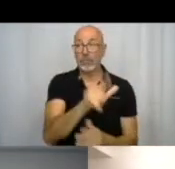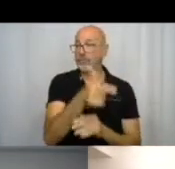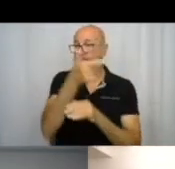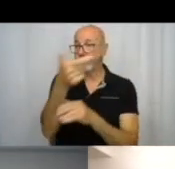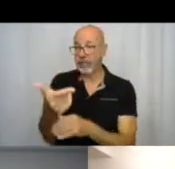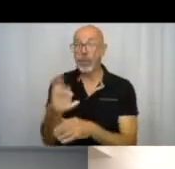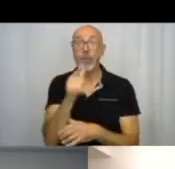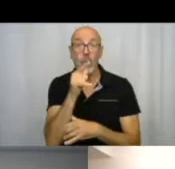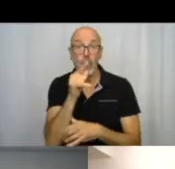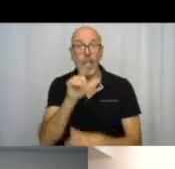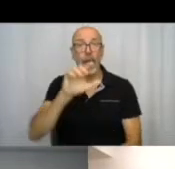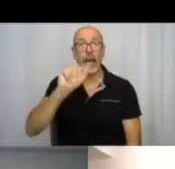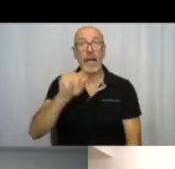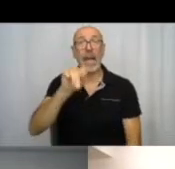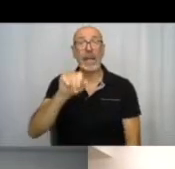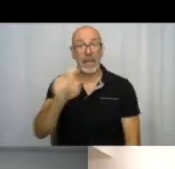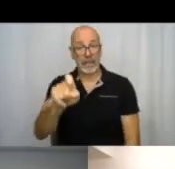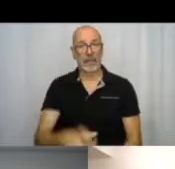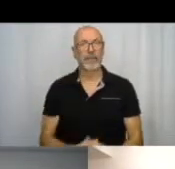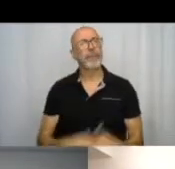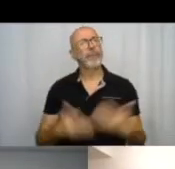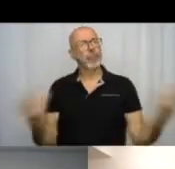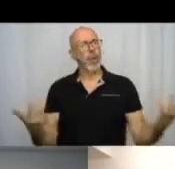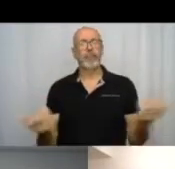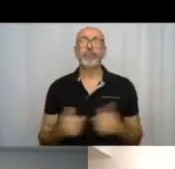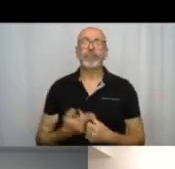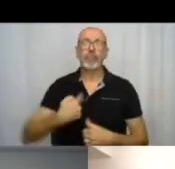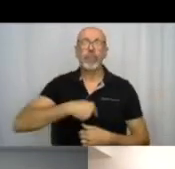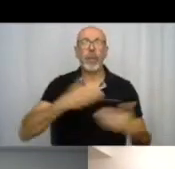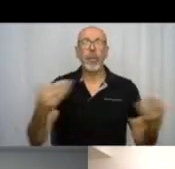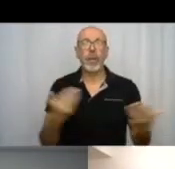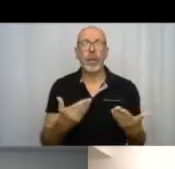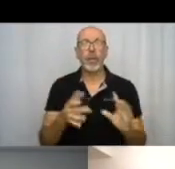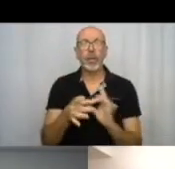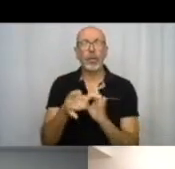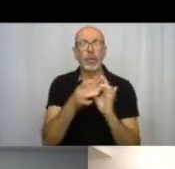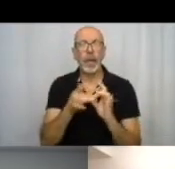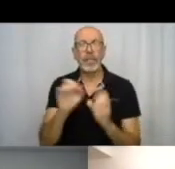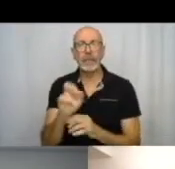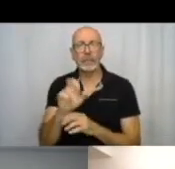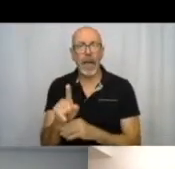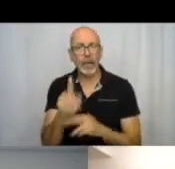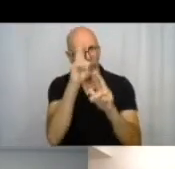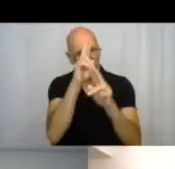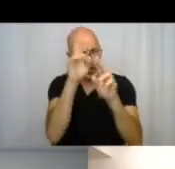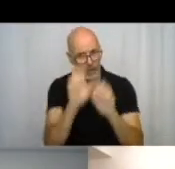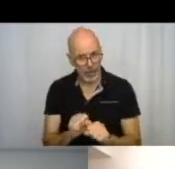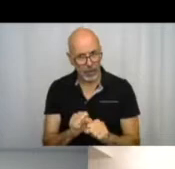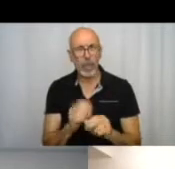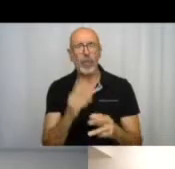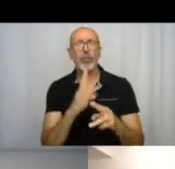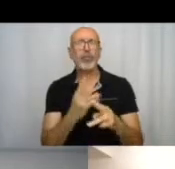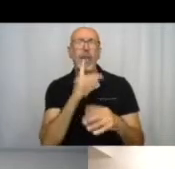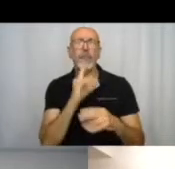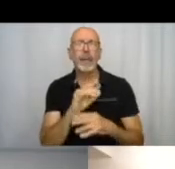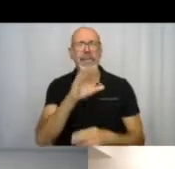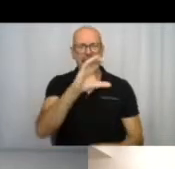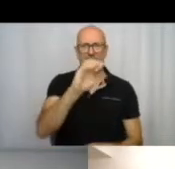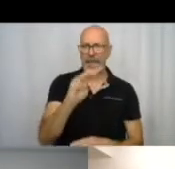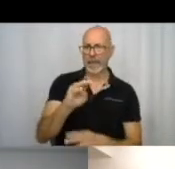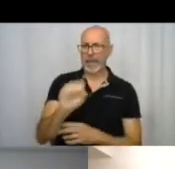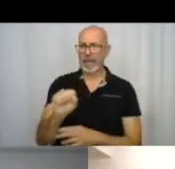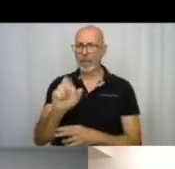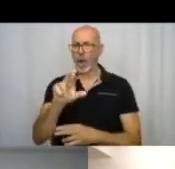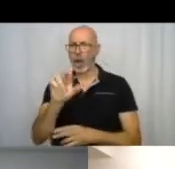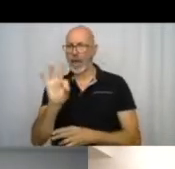to Alex. So, Alex, we're here together. United Spinal, RespectAbility. We're here talking about the CMS RFI. So, what does that mean? What